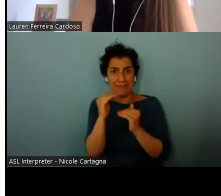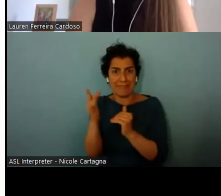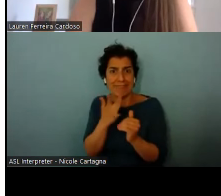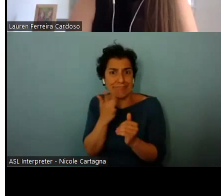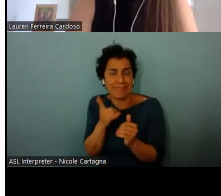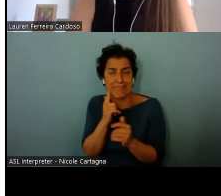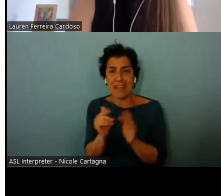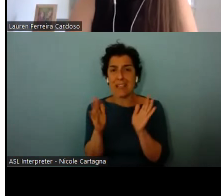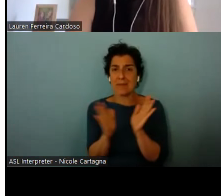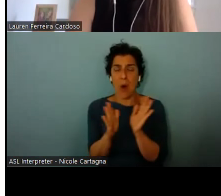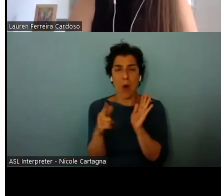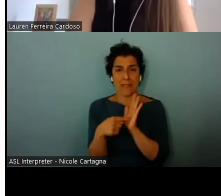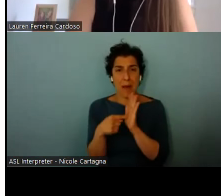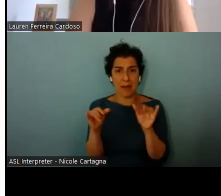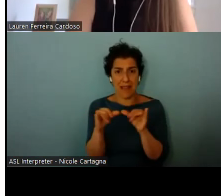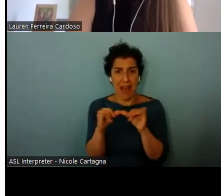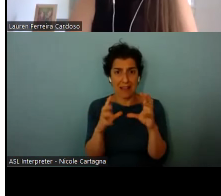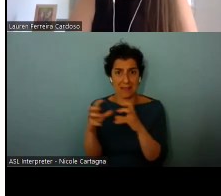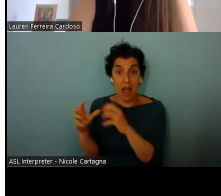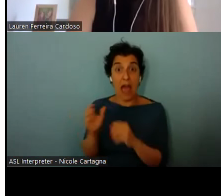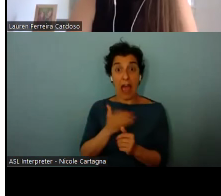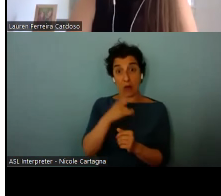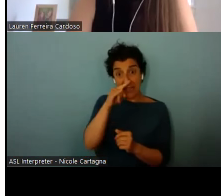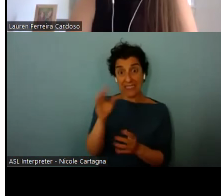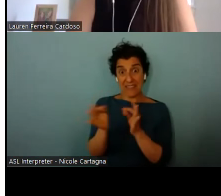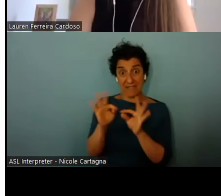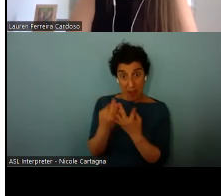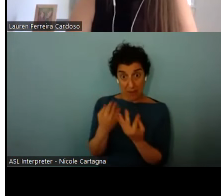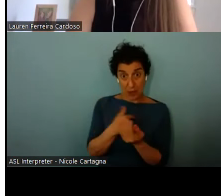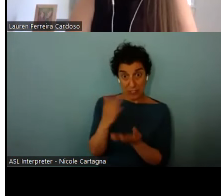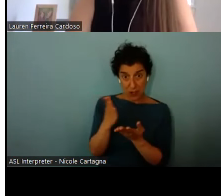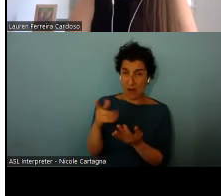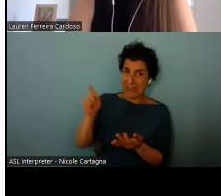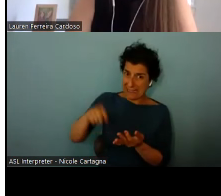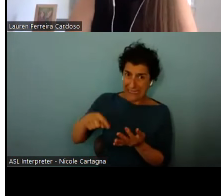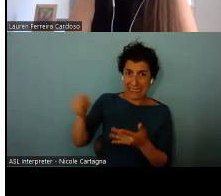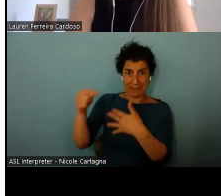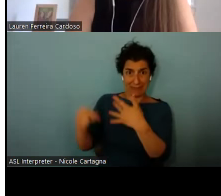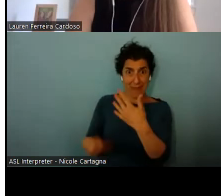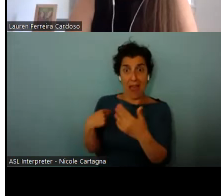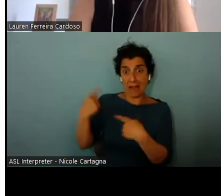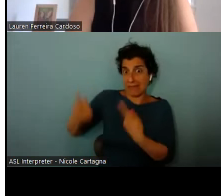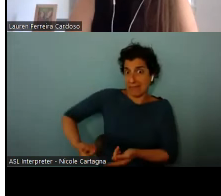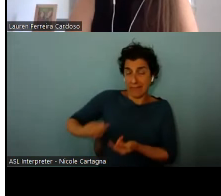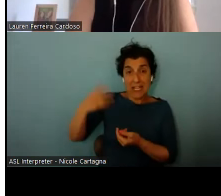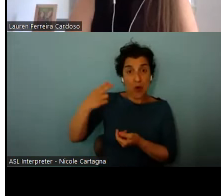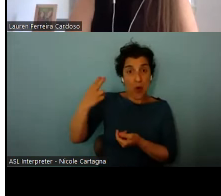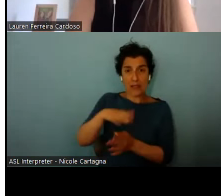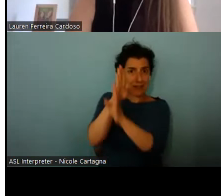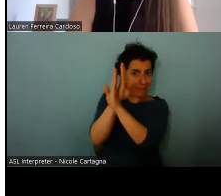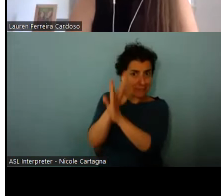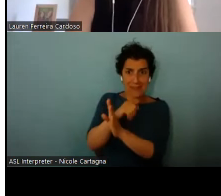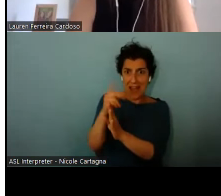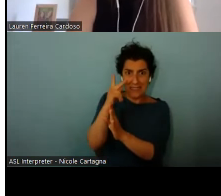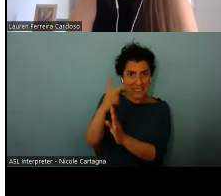sample sizes. The kids and families we serve have great needs and have been historically unseen and unheard. The CCIS has